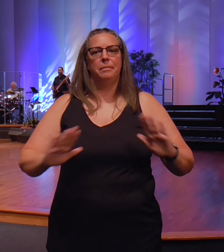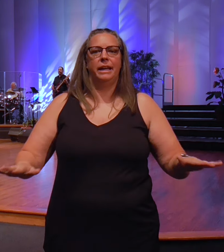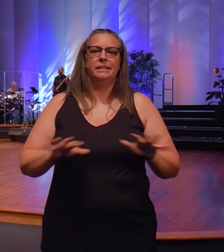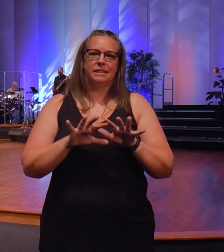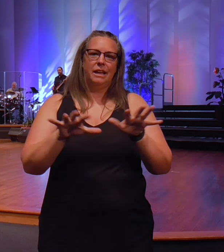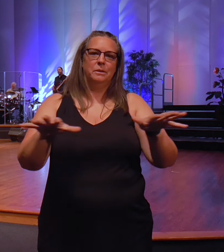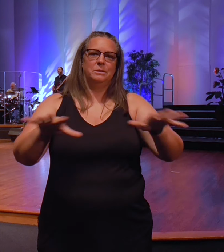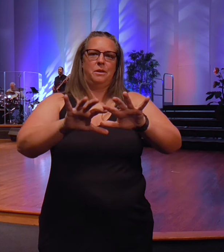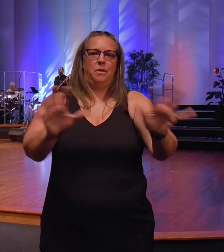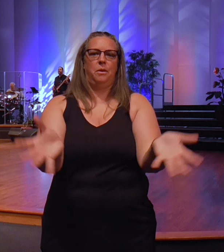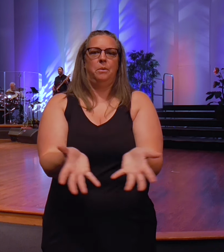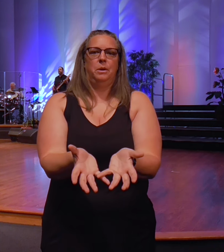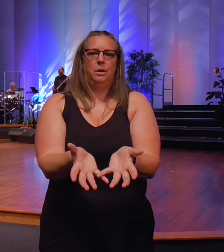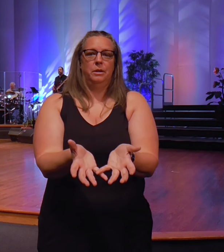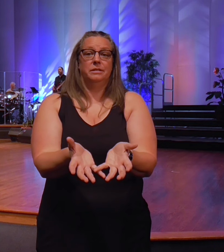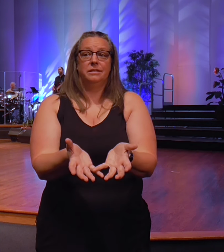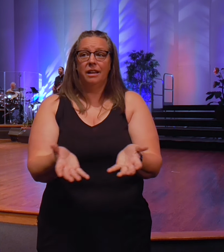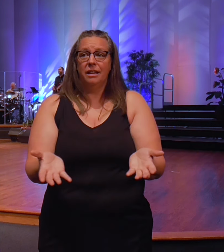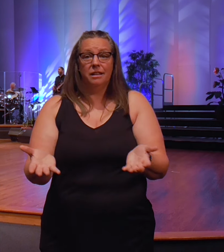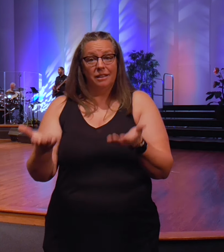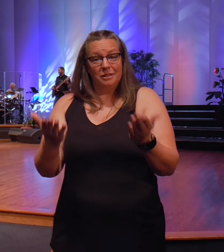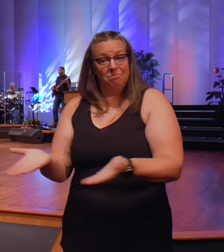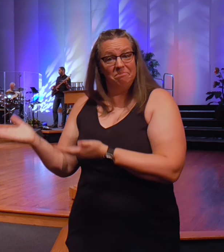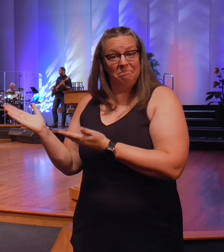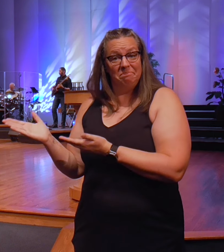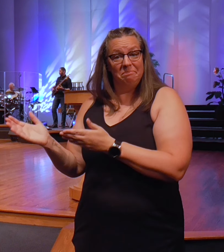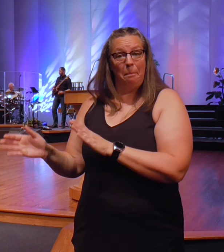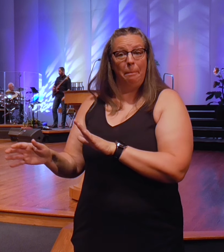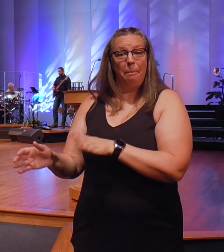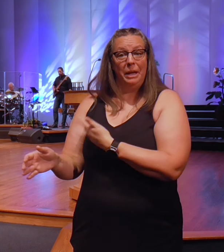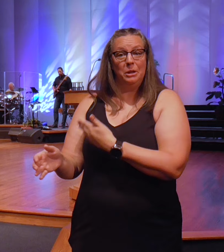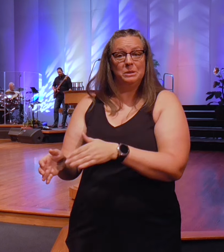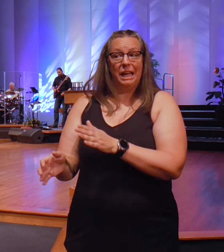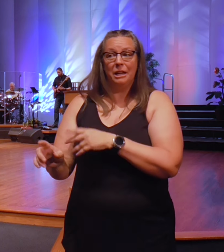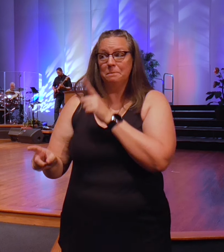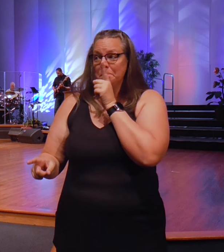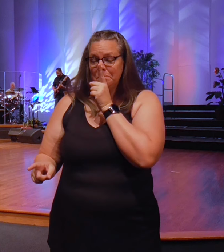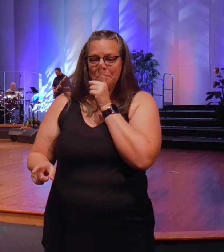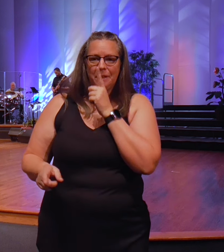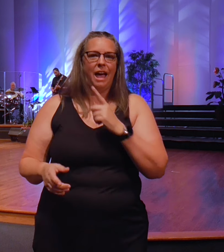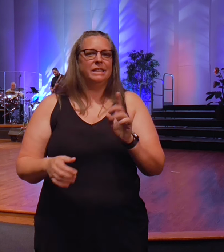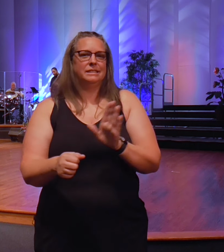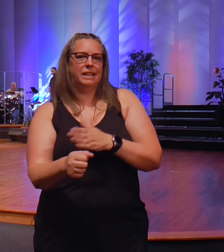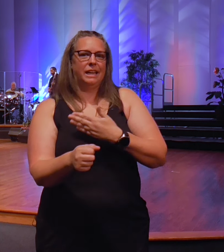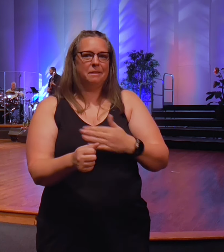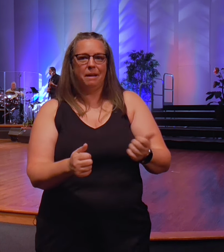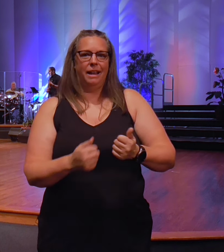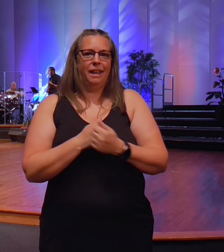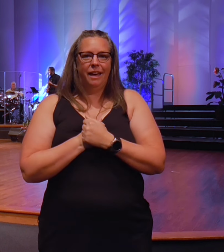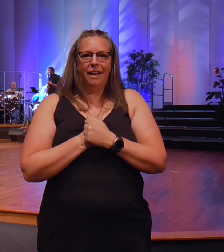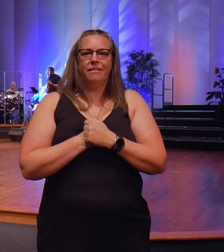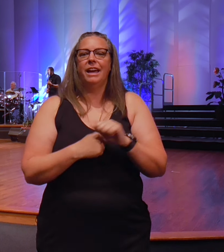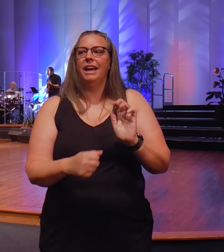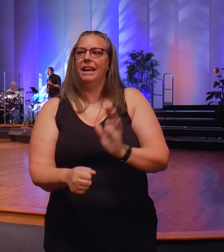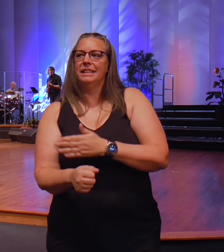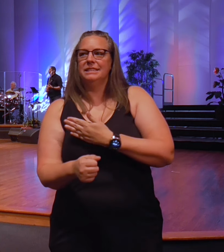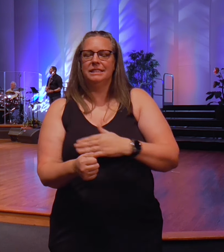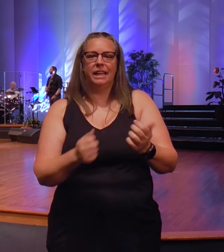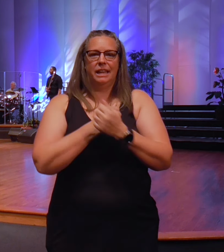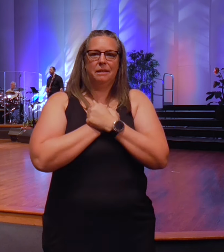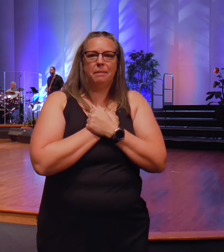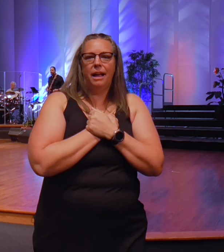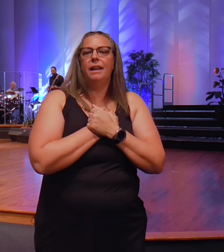Live my peace into. Oh, break it down, fellas. I sing my love. I sing my love.